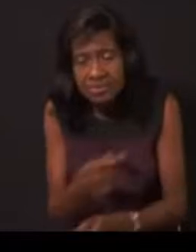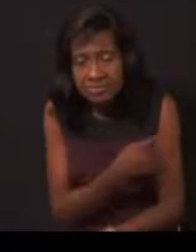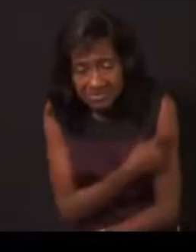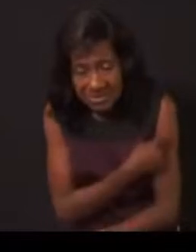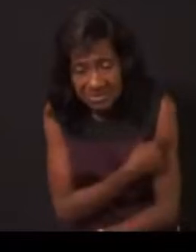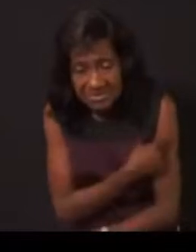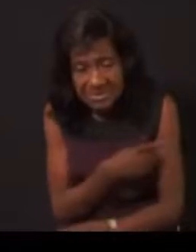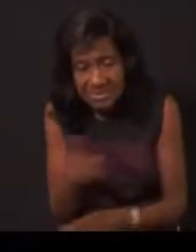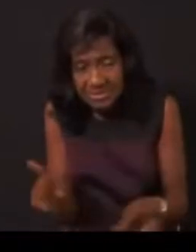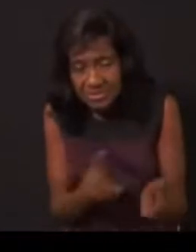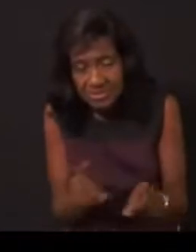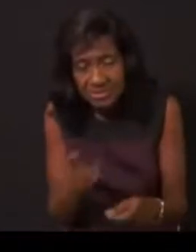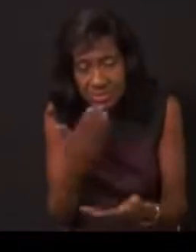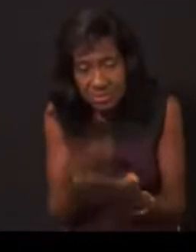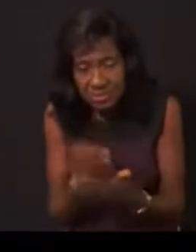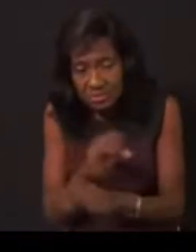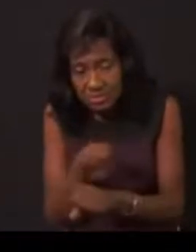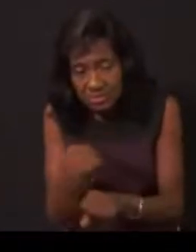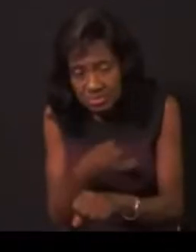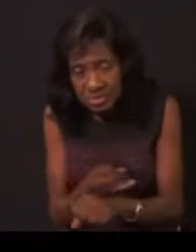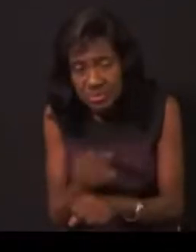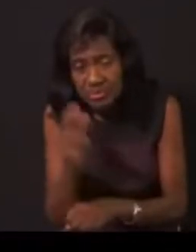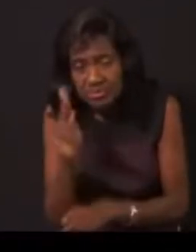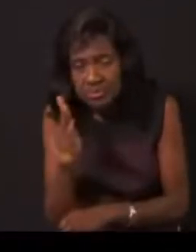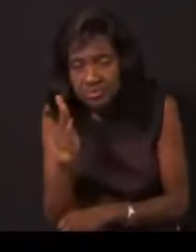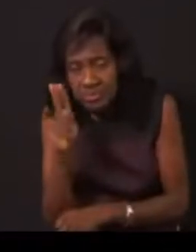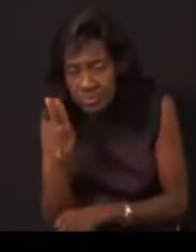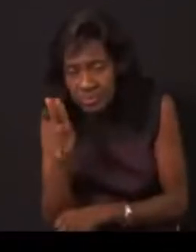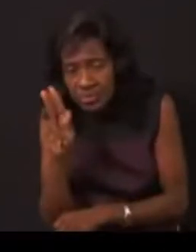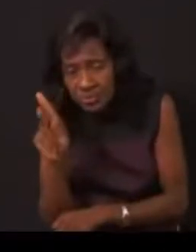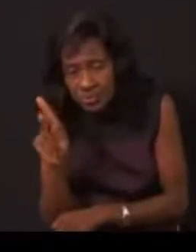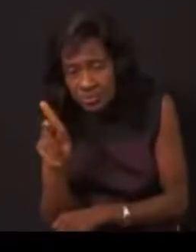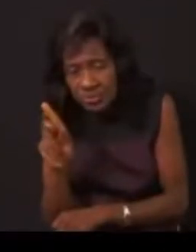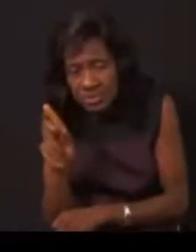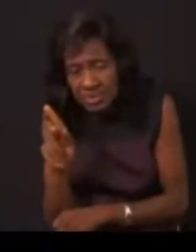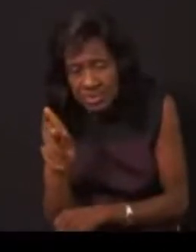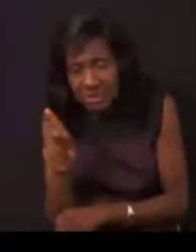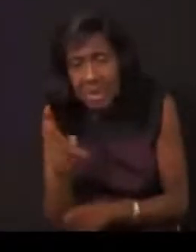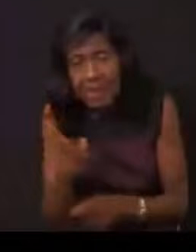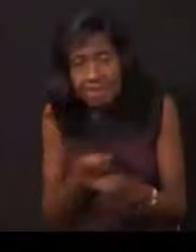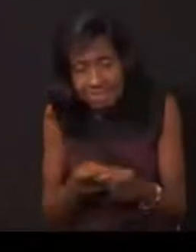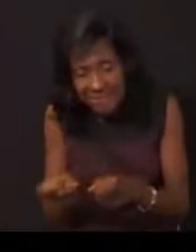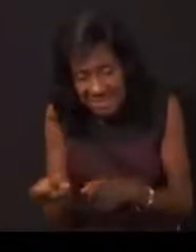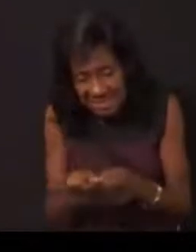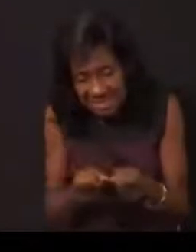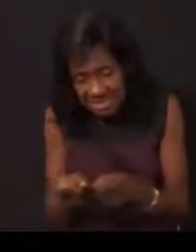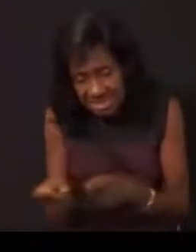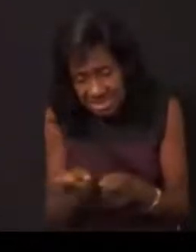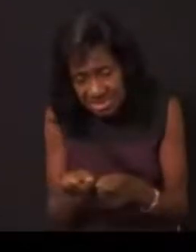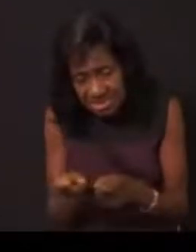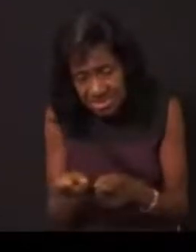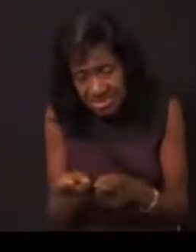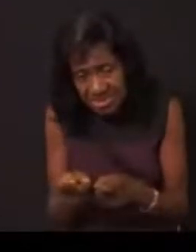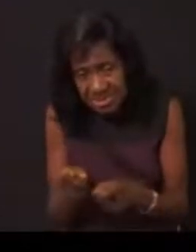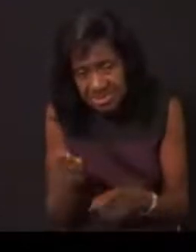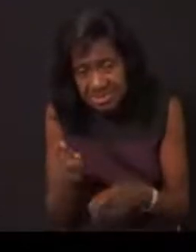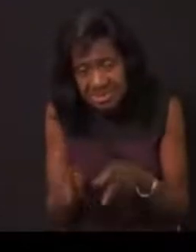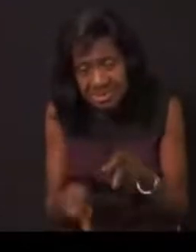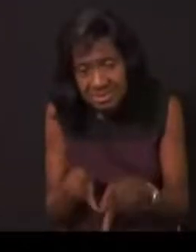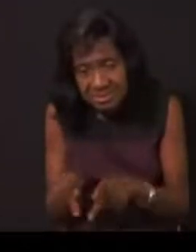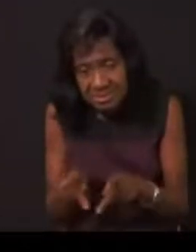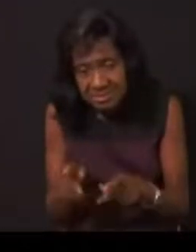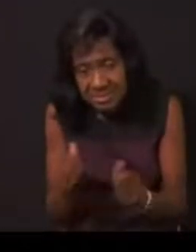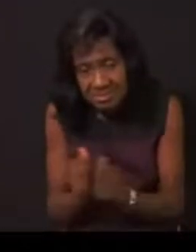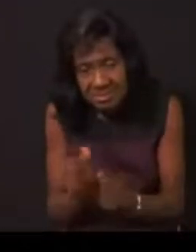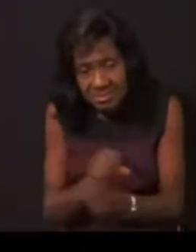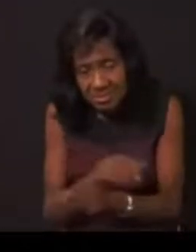and the UK health system is coping with a large number of cases because it's not feeding into a lot of people having to go into